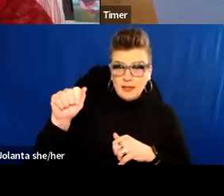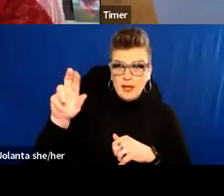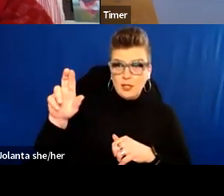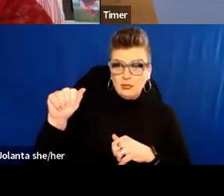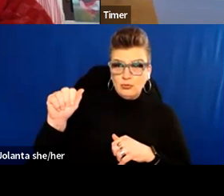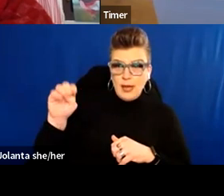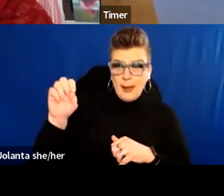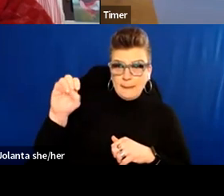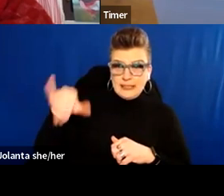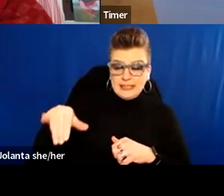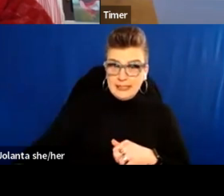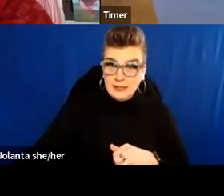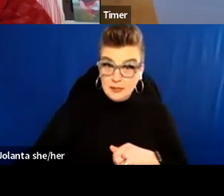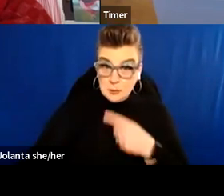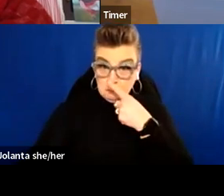brenda